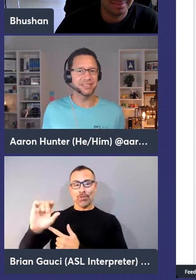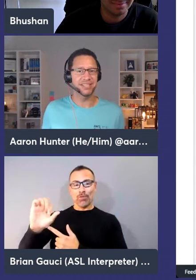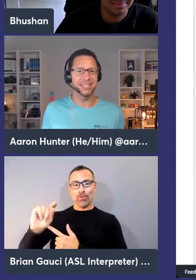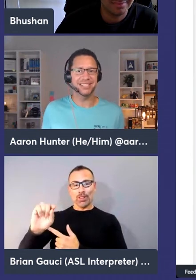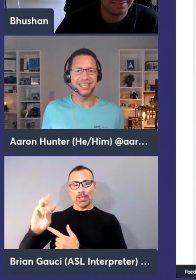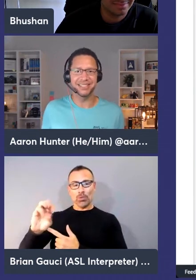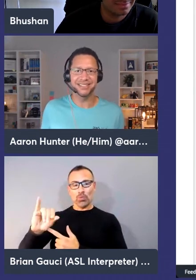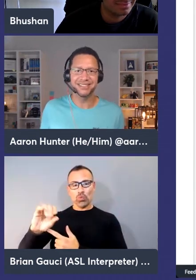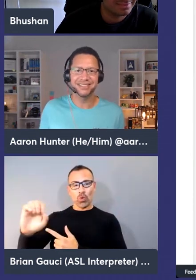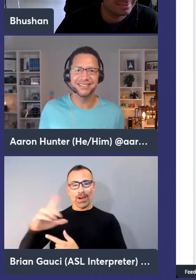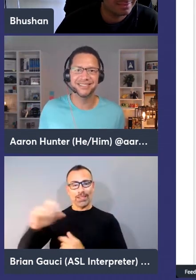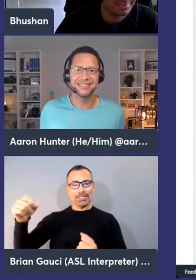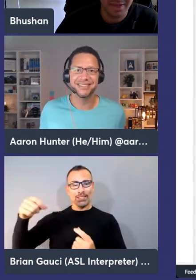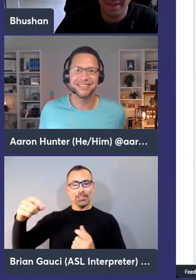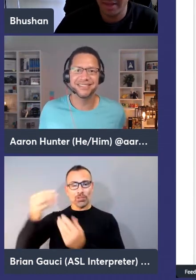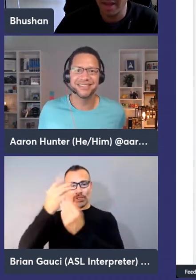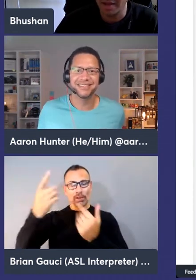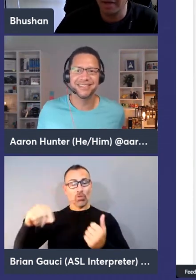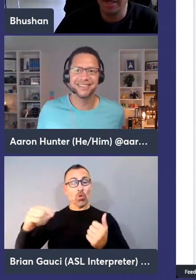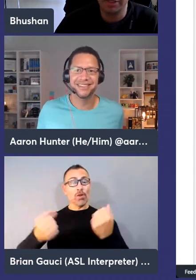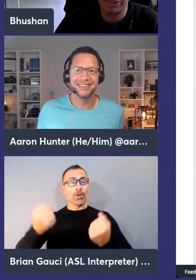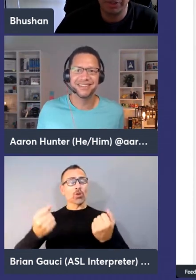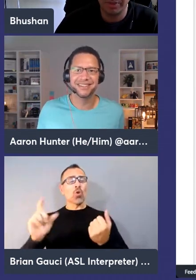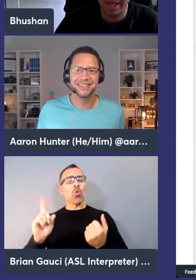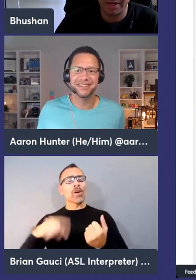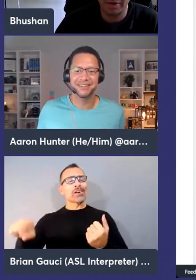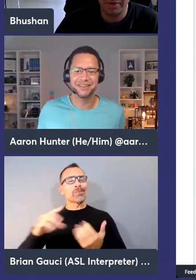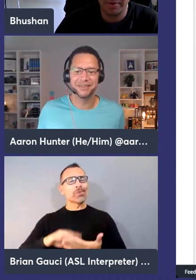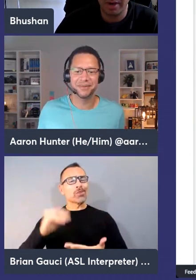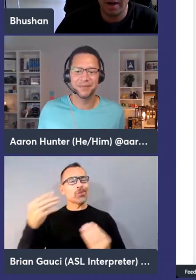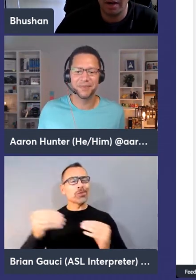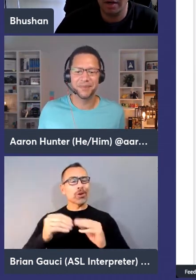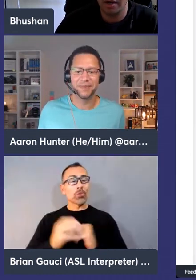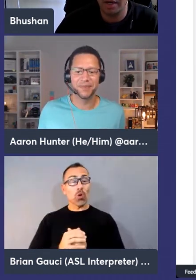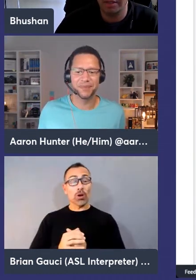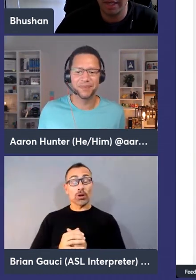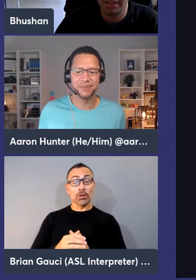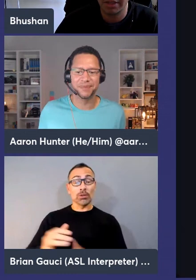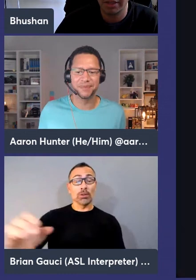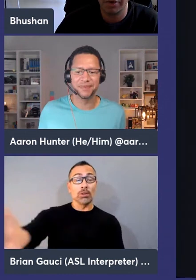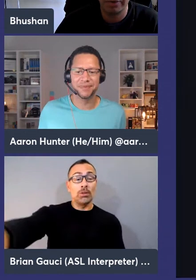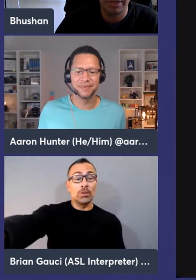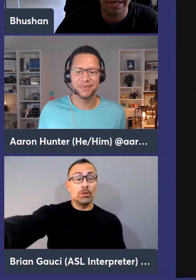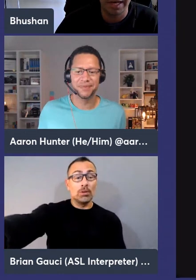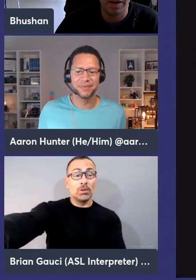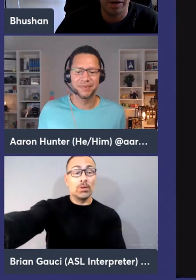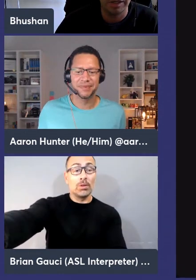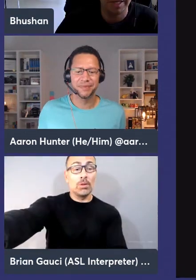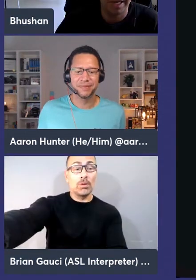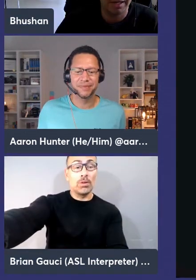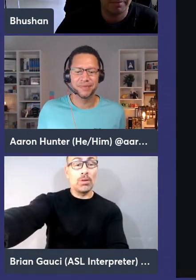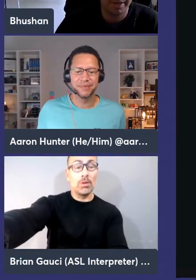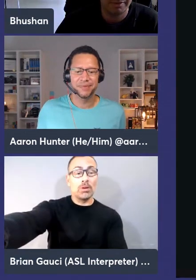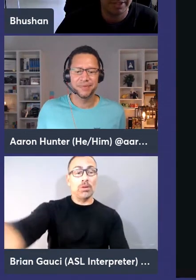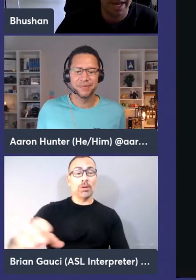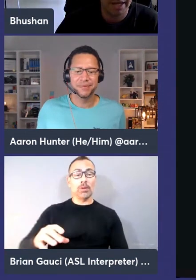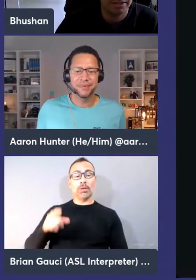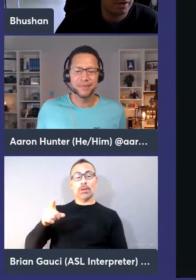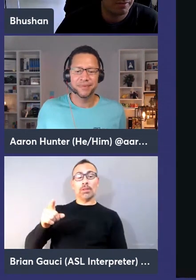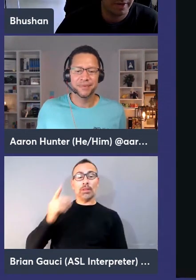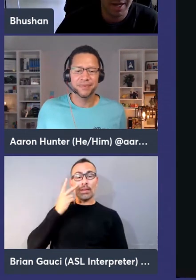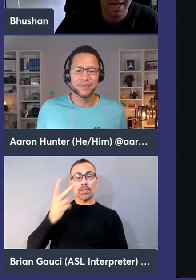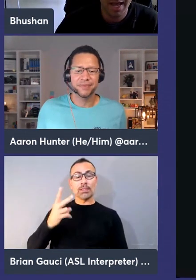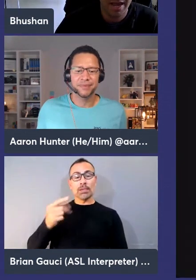in, let's say, 10 seconds? Yeah, so they can go to they can go to the GitHub page for the